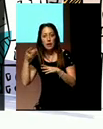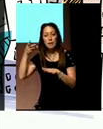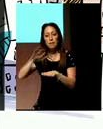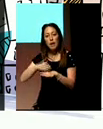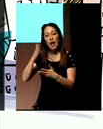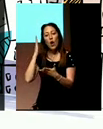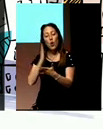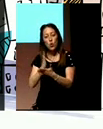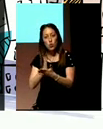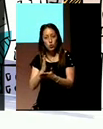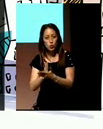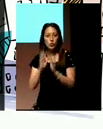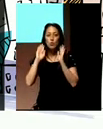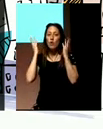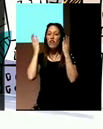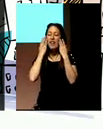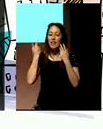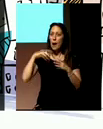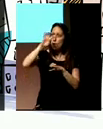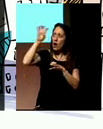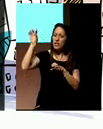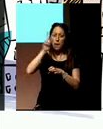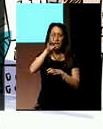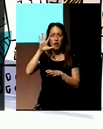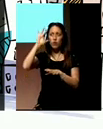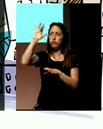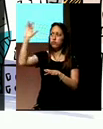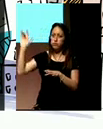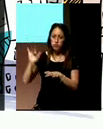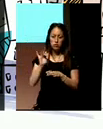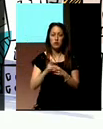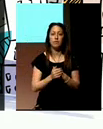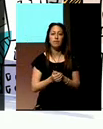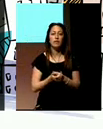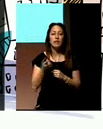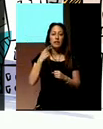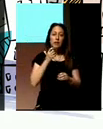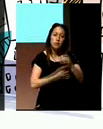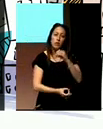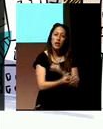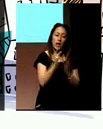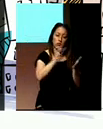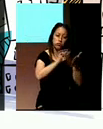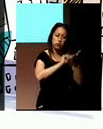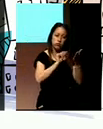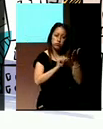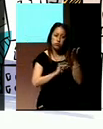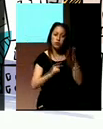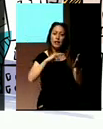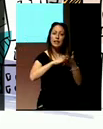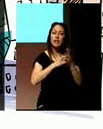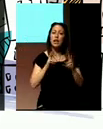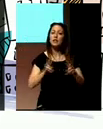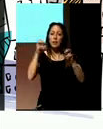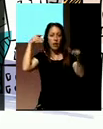He has taught so many courses and conferences. He has 60 publications in